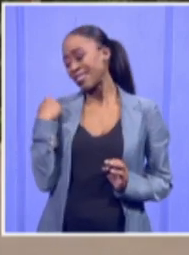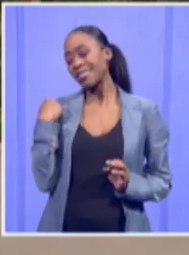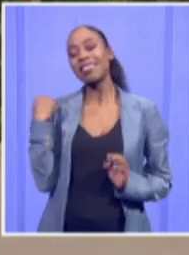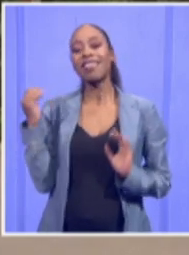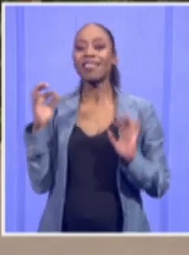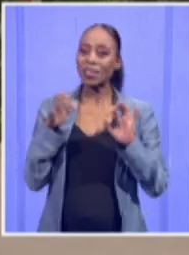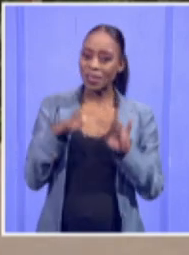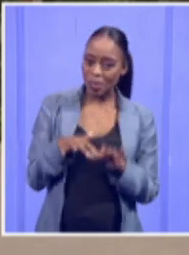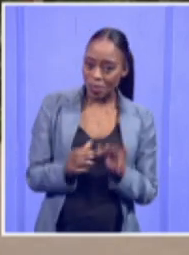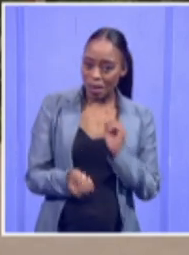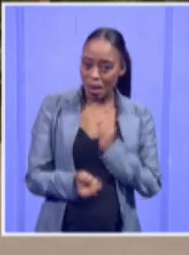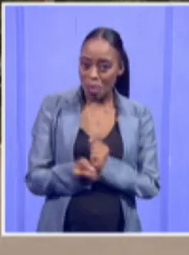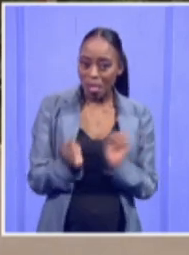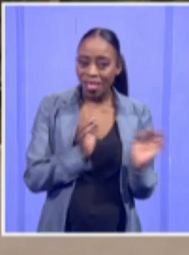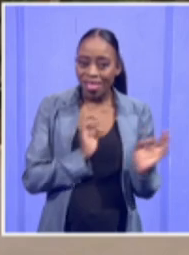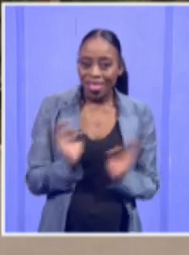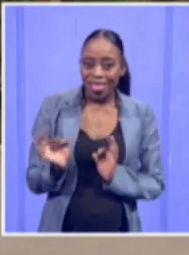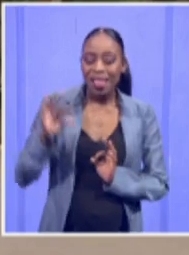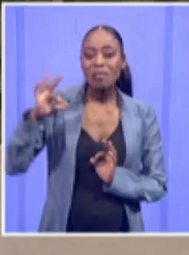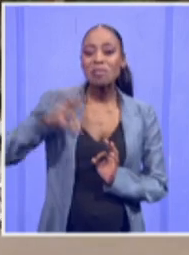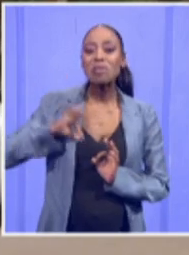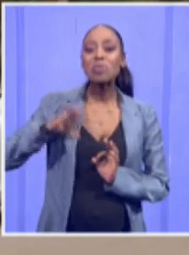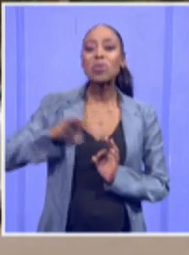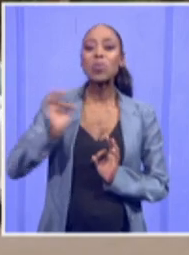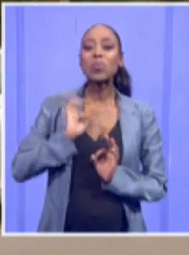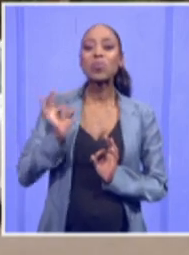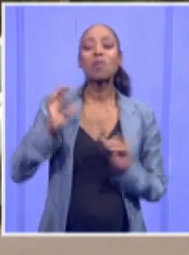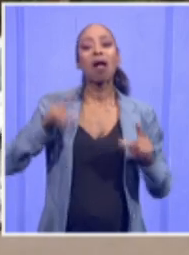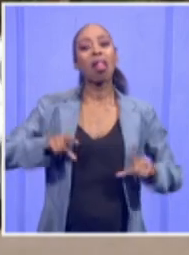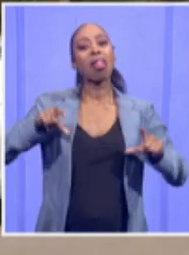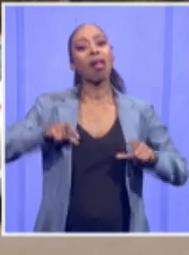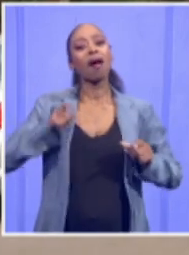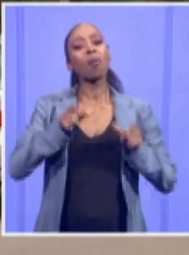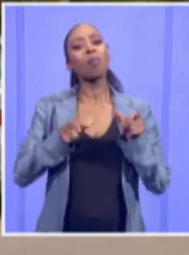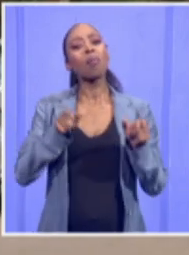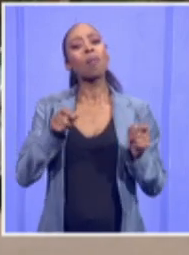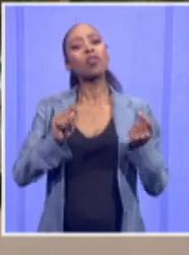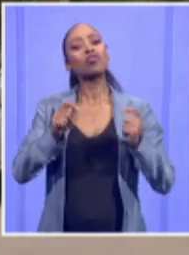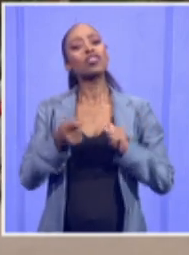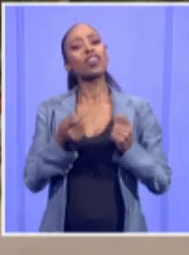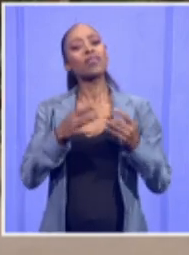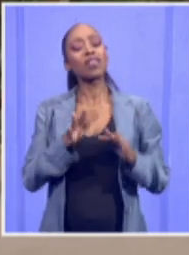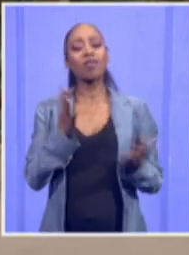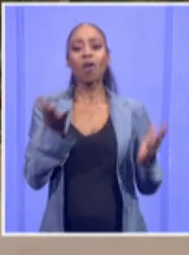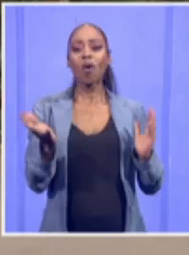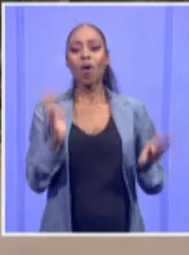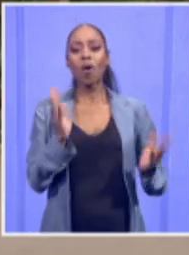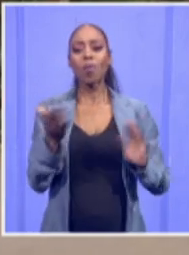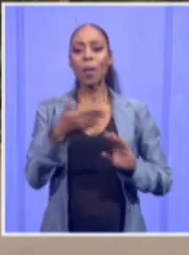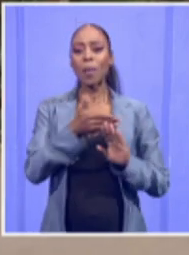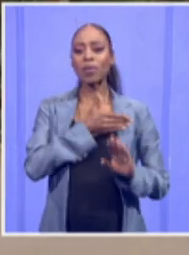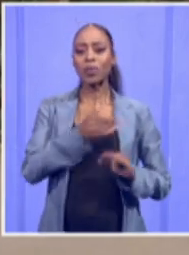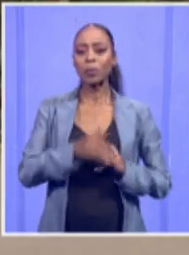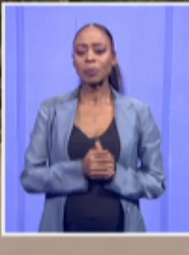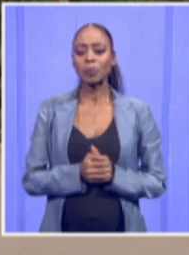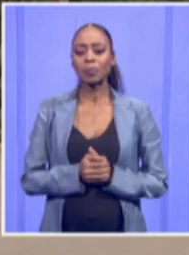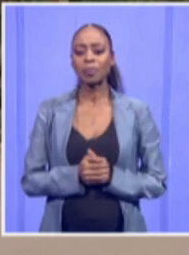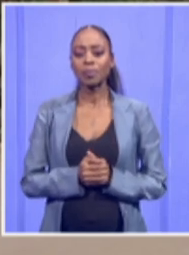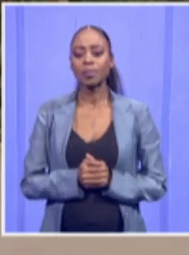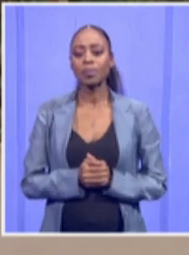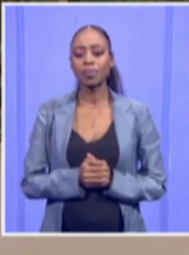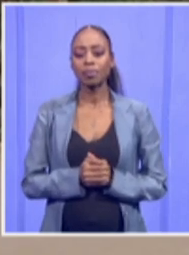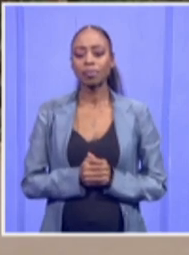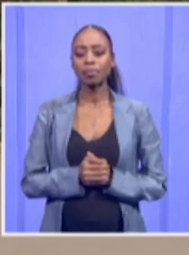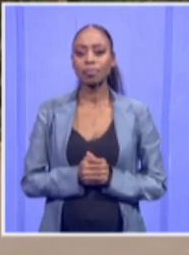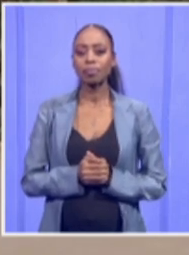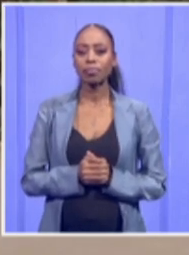summit? Have the lives of the people been changed from the last previous investment conference? We haven't had